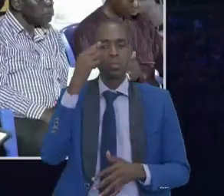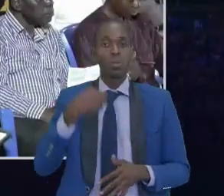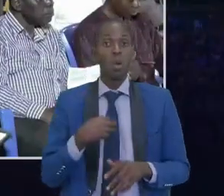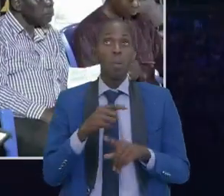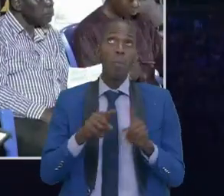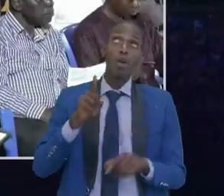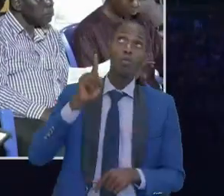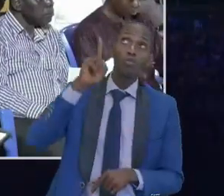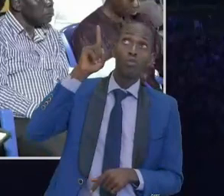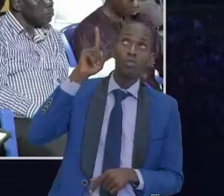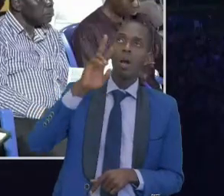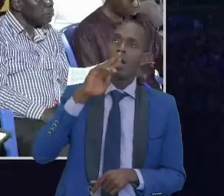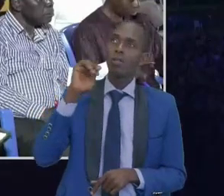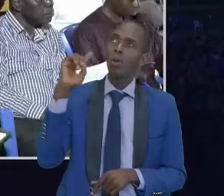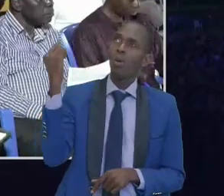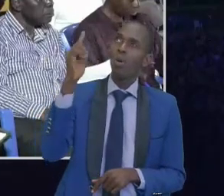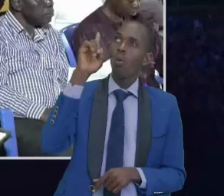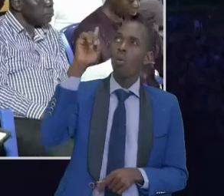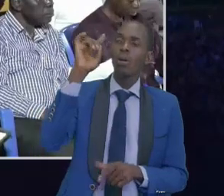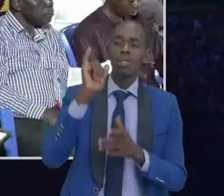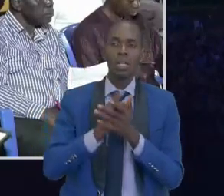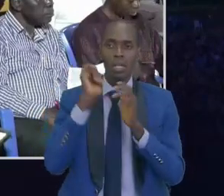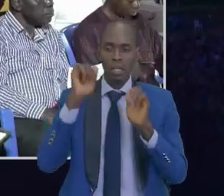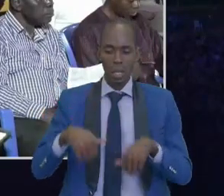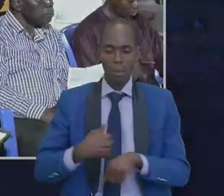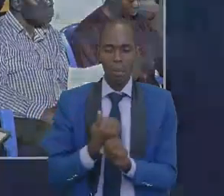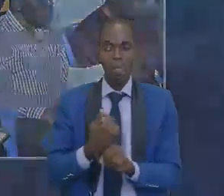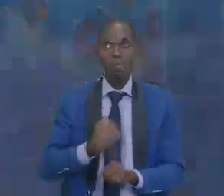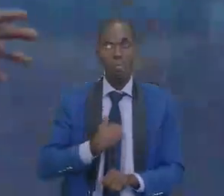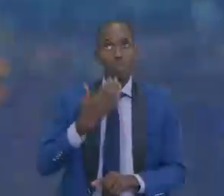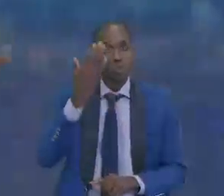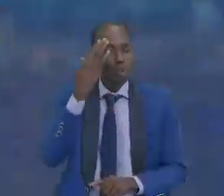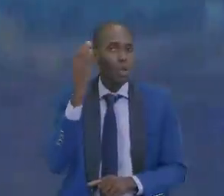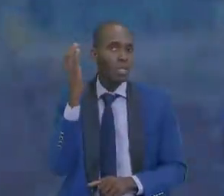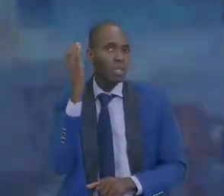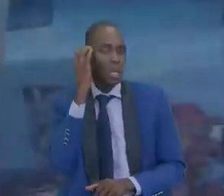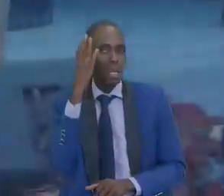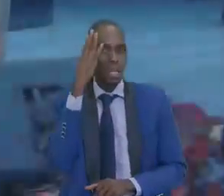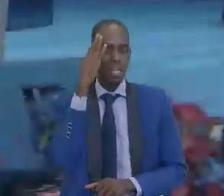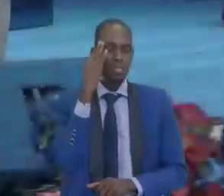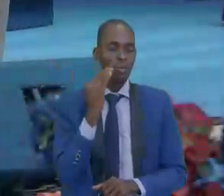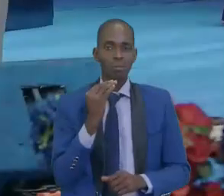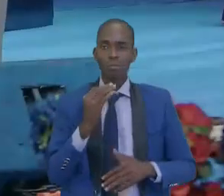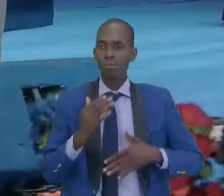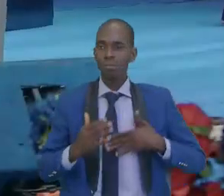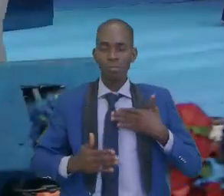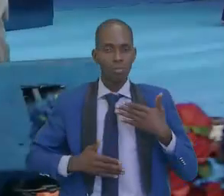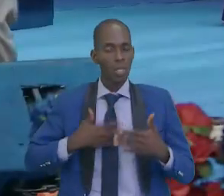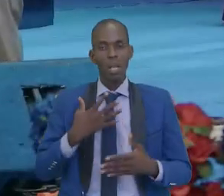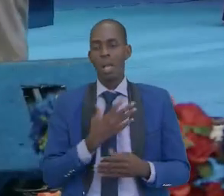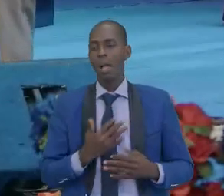the one that can make me know and hear and experience joy and